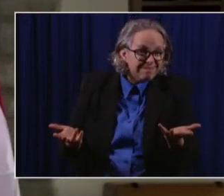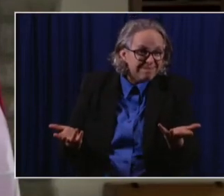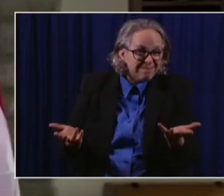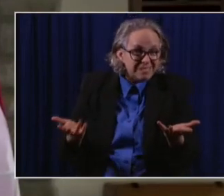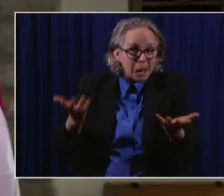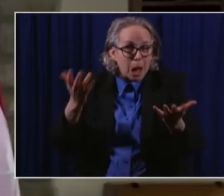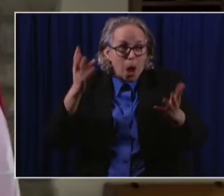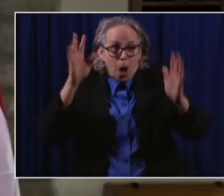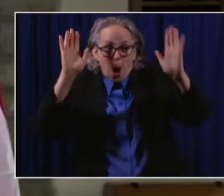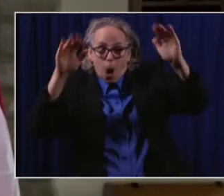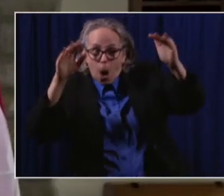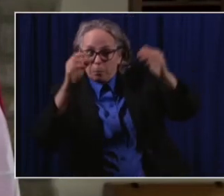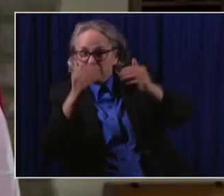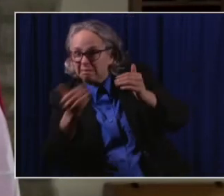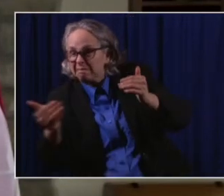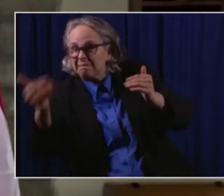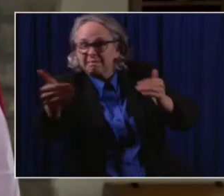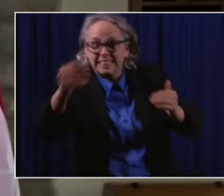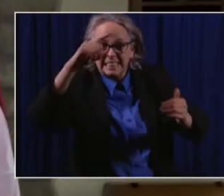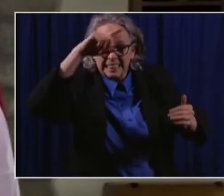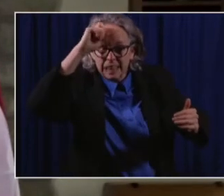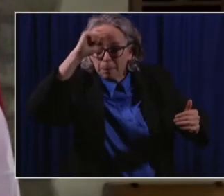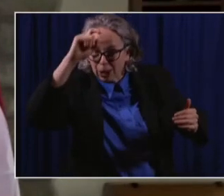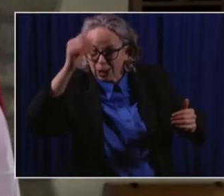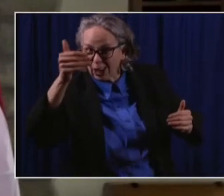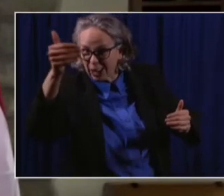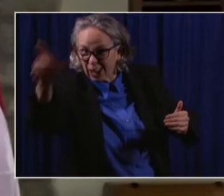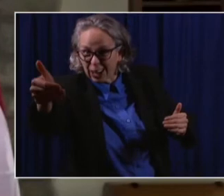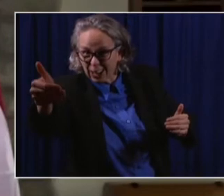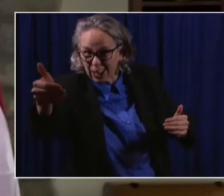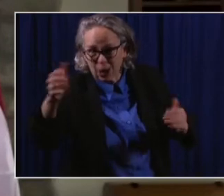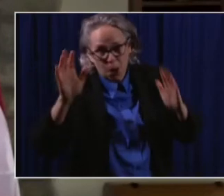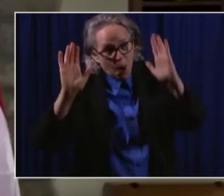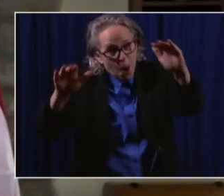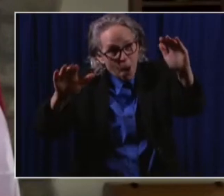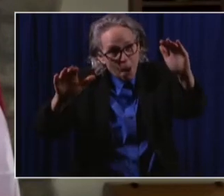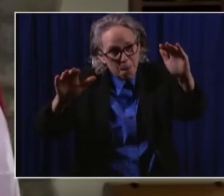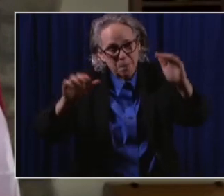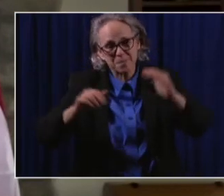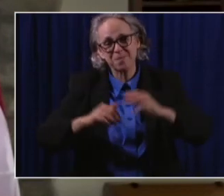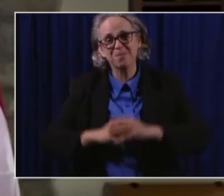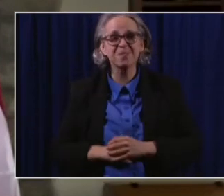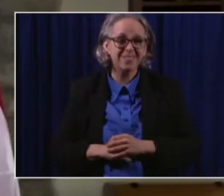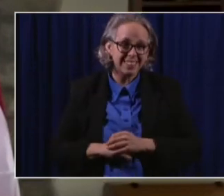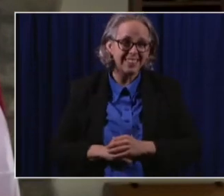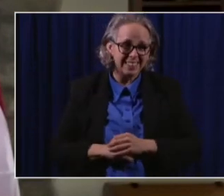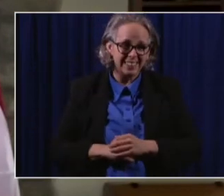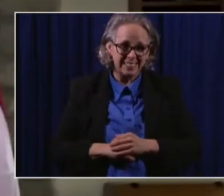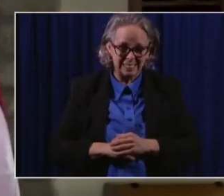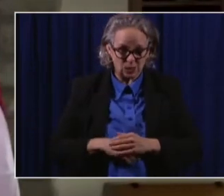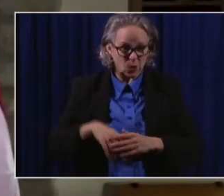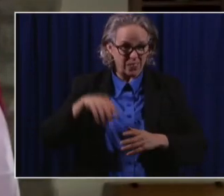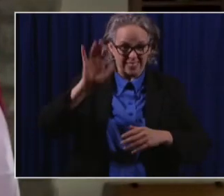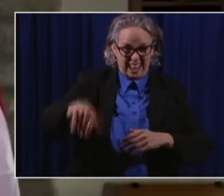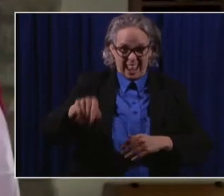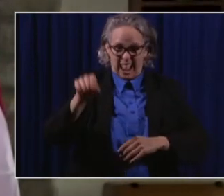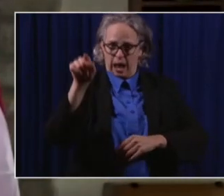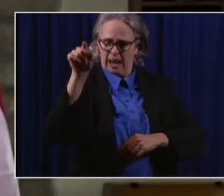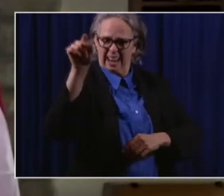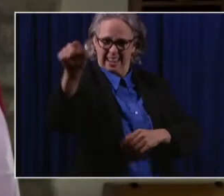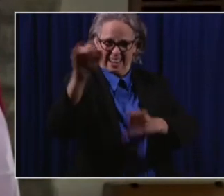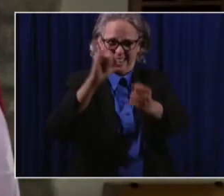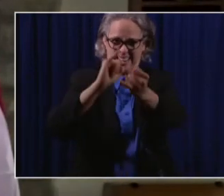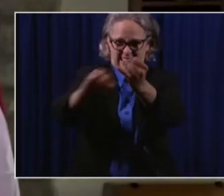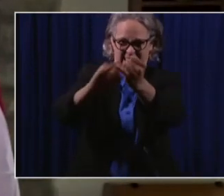guess of the experts. And that day will come. But today I want to talk and